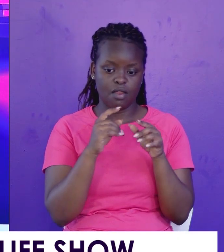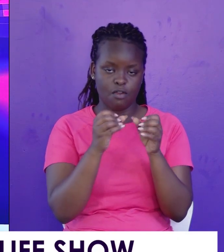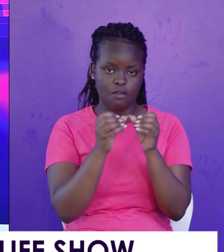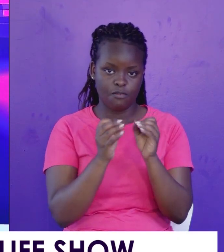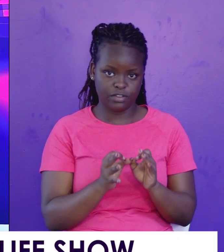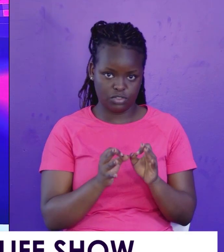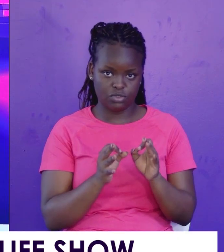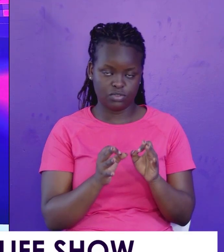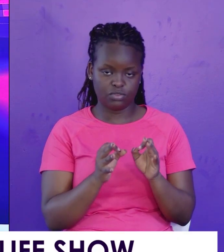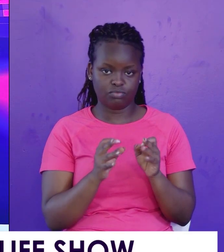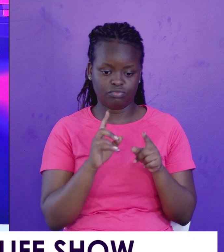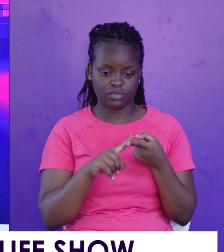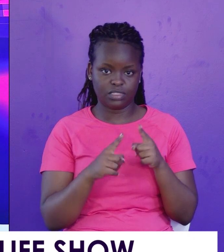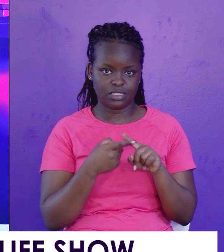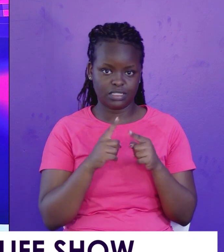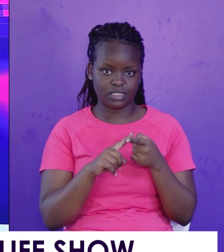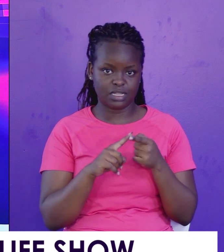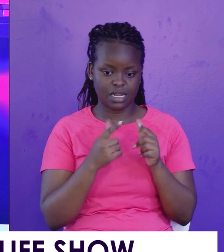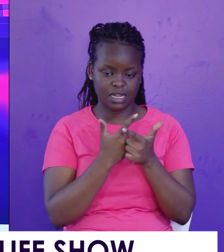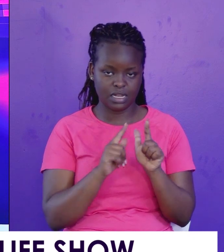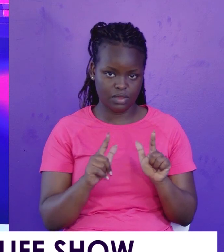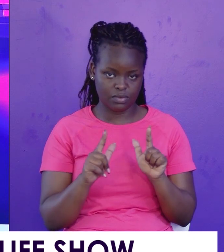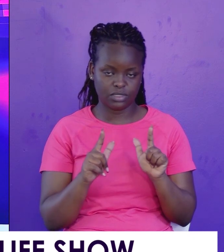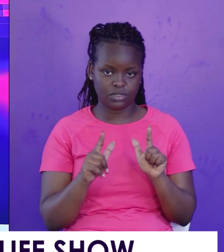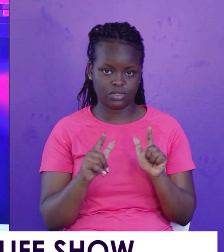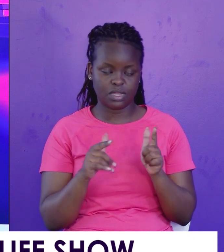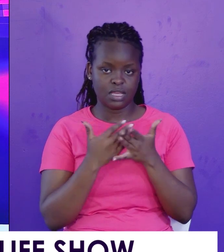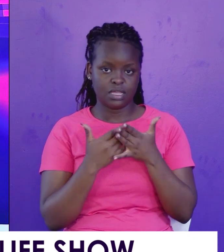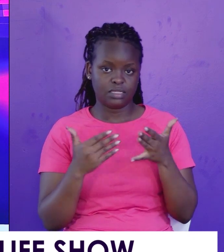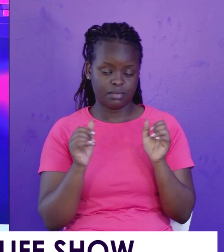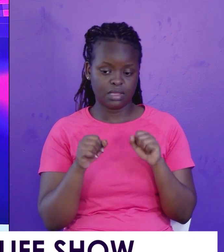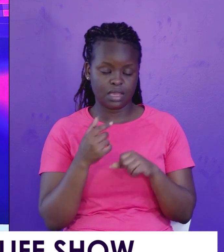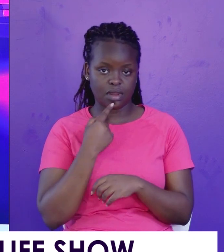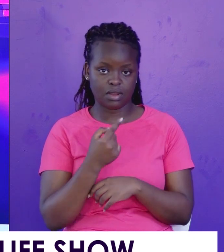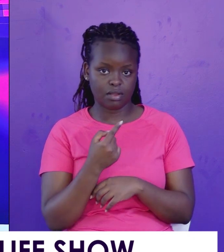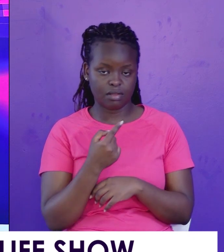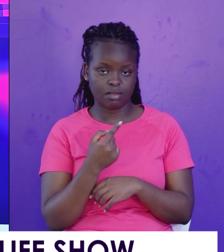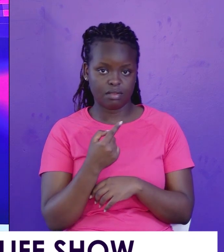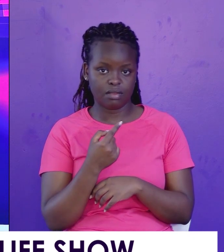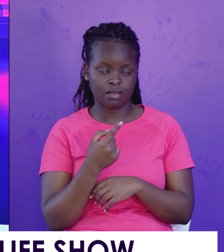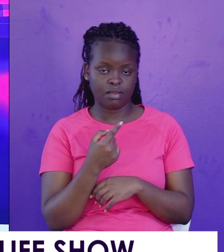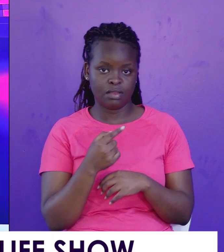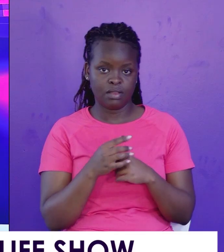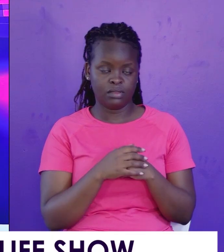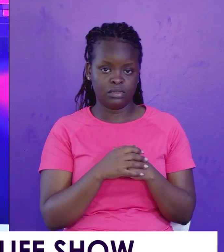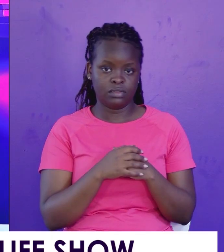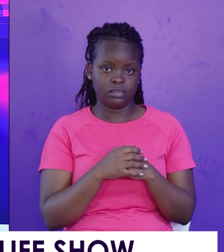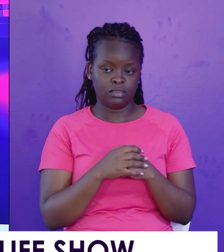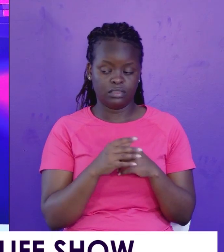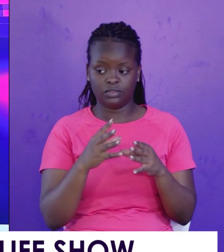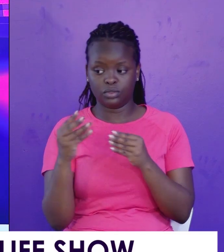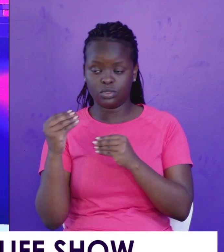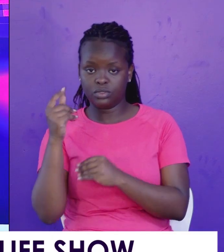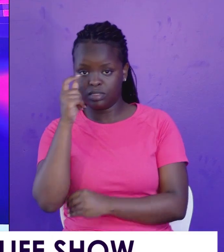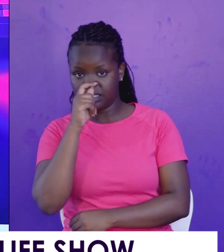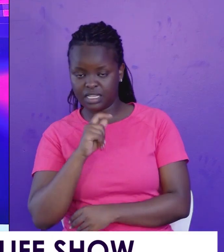language, the standard language of Kiswahili. And they are something that you can call dialects of some sort. Because if you go to Tanzania, there's a